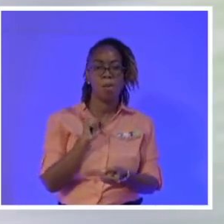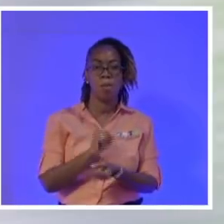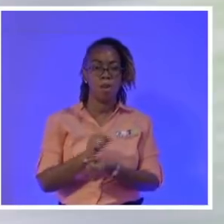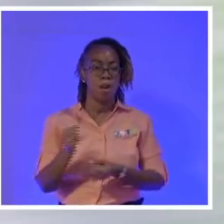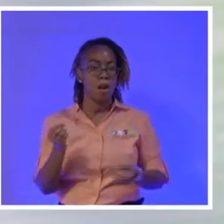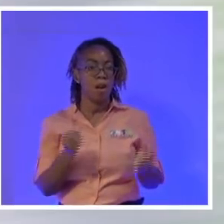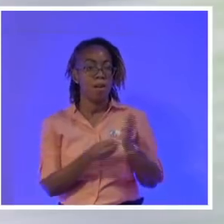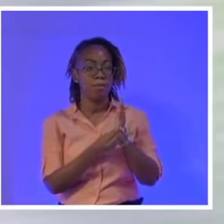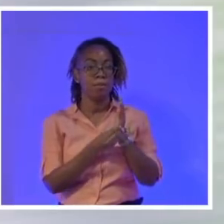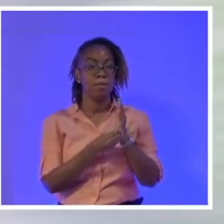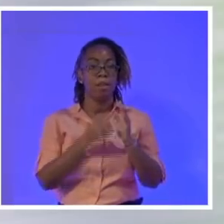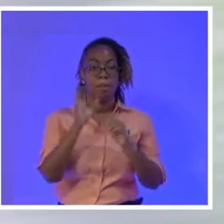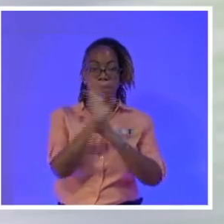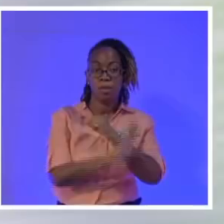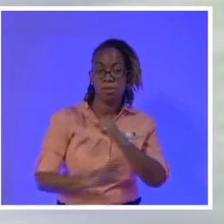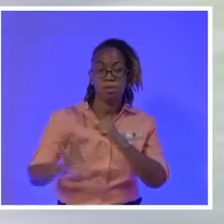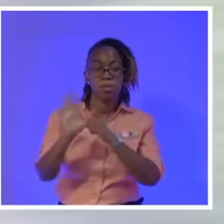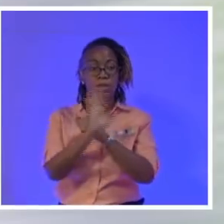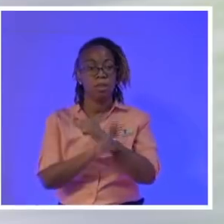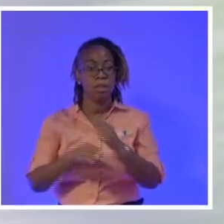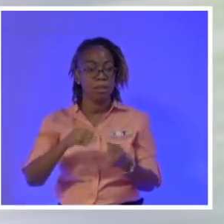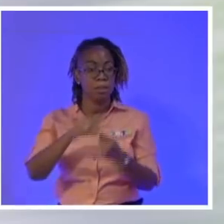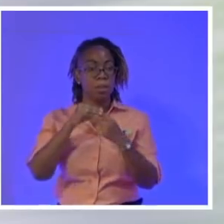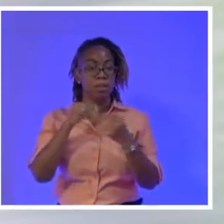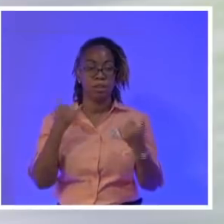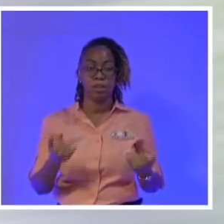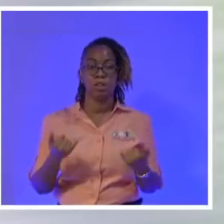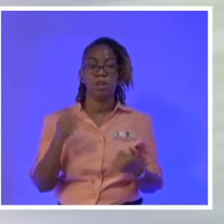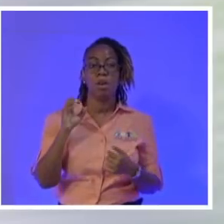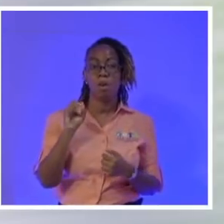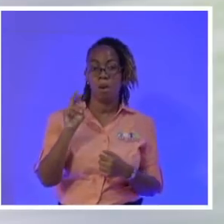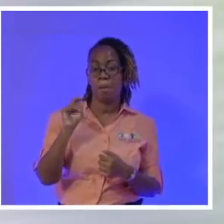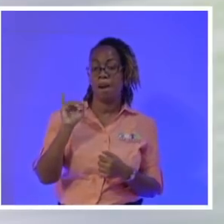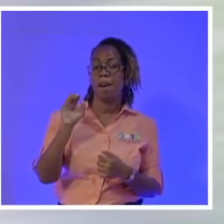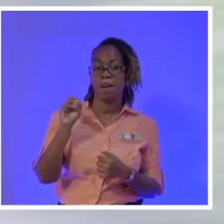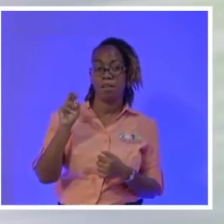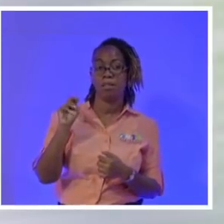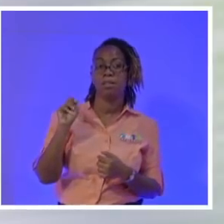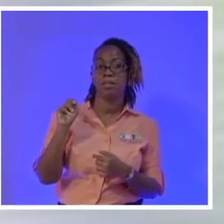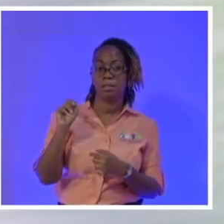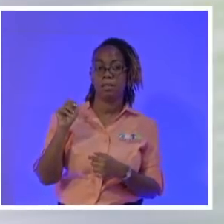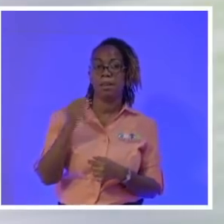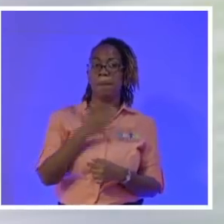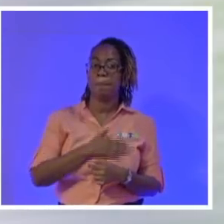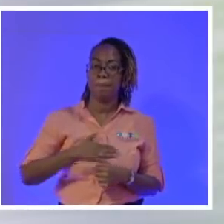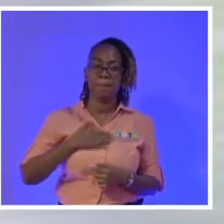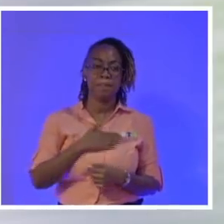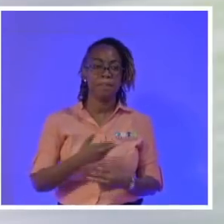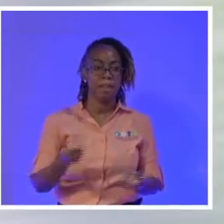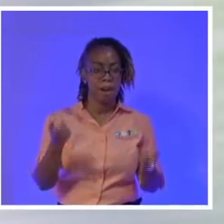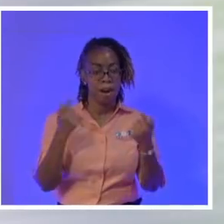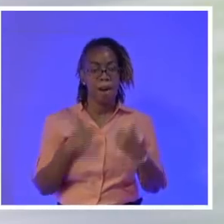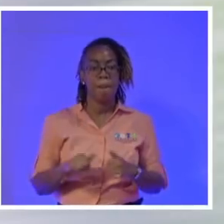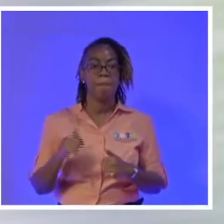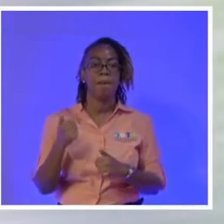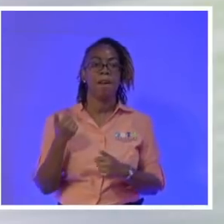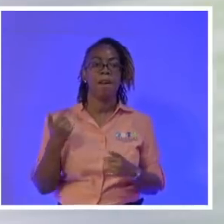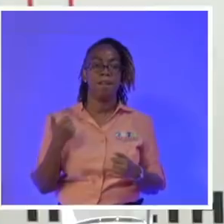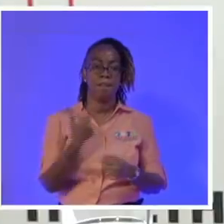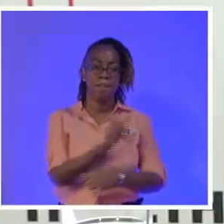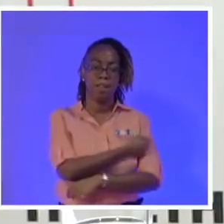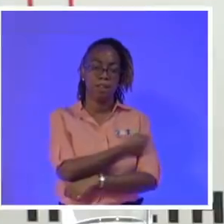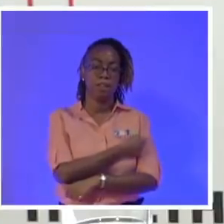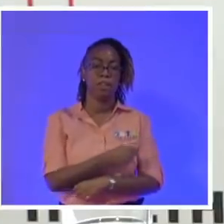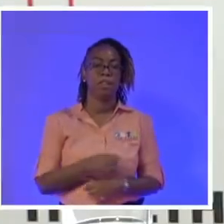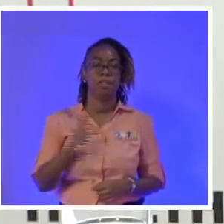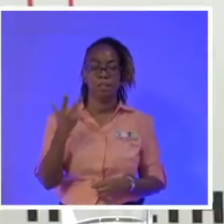protection, especially with the Omicron variant. So please come in and get boosted, and I'll thank you very much, and we can now